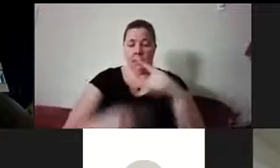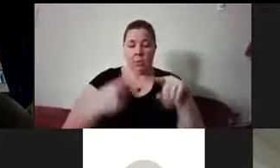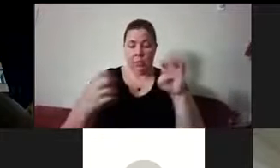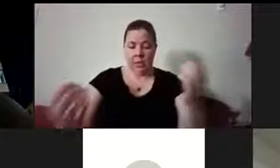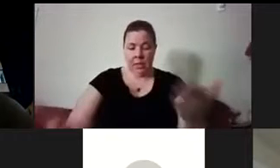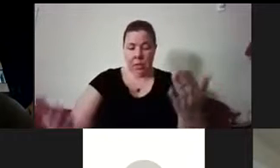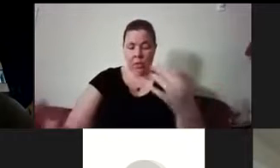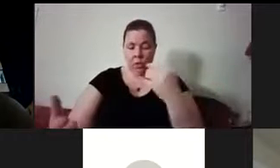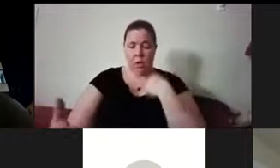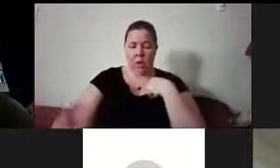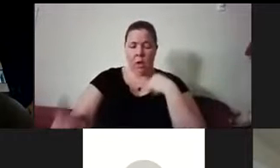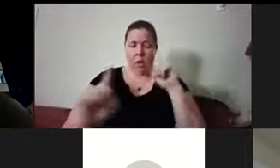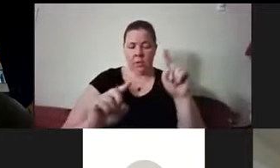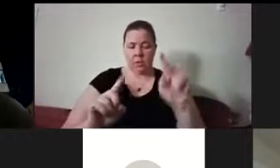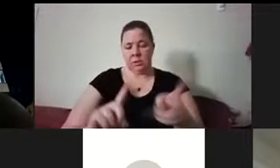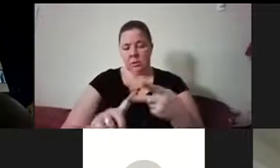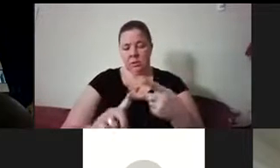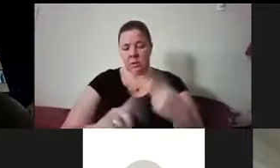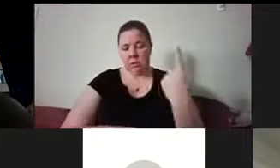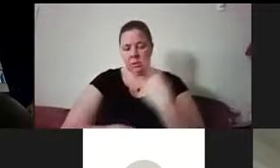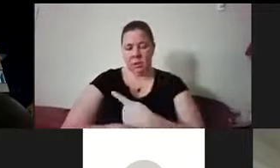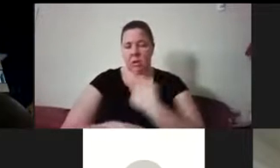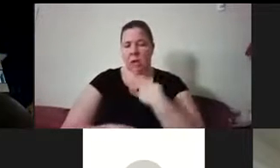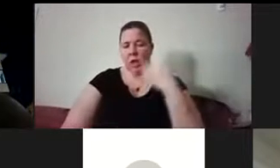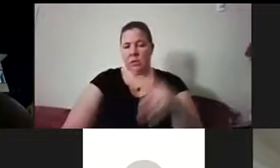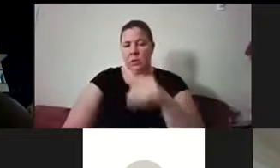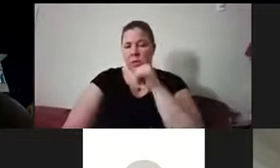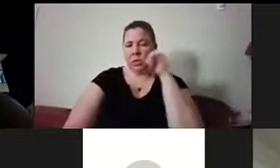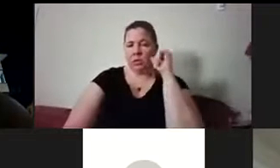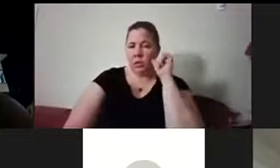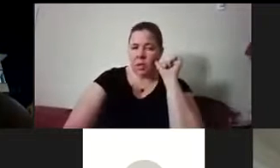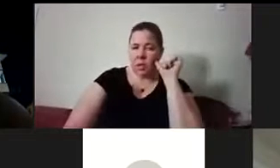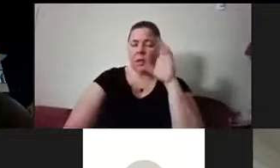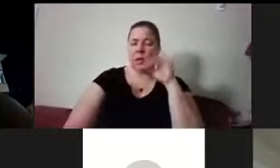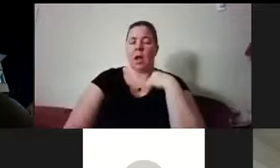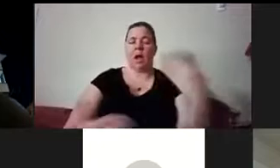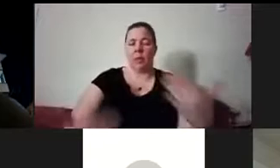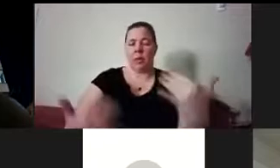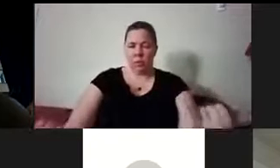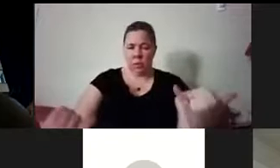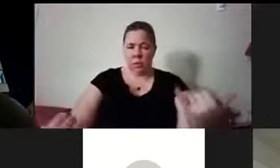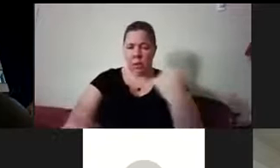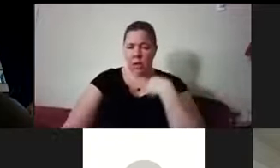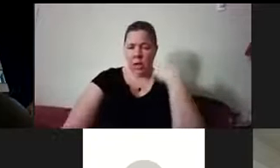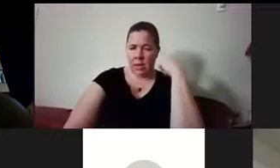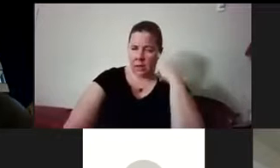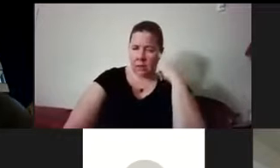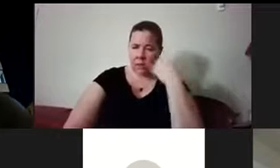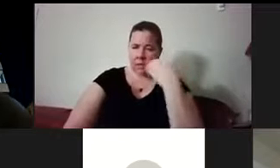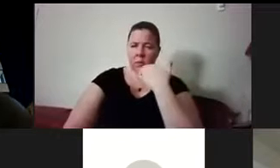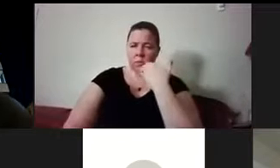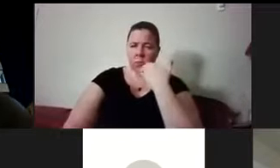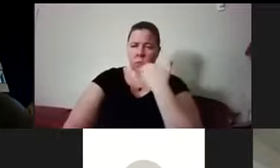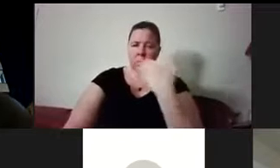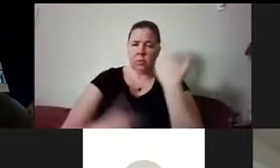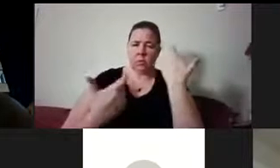I'm attending the webinar for the second day now. I was there yesterday, and I'm here today. I think it is quite a